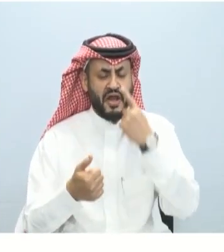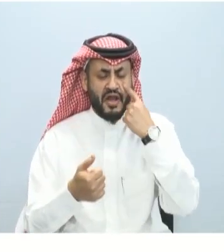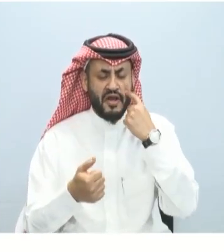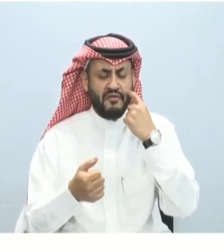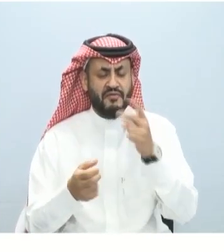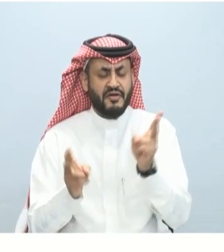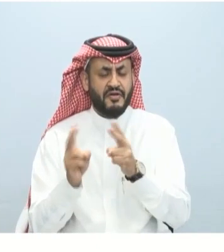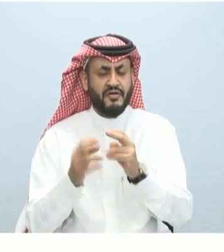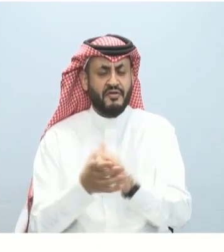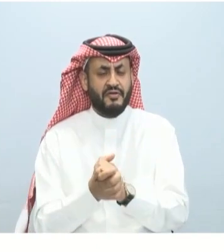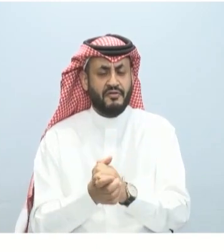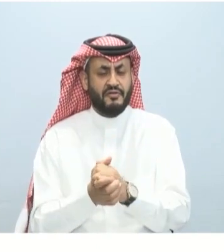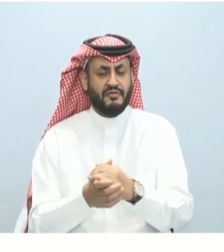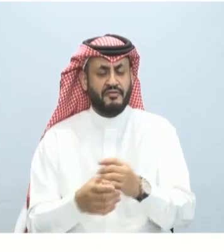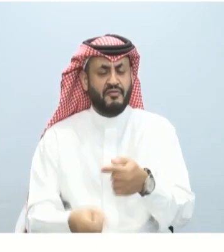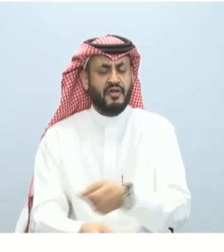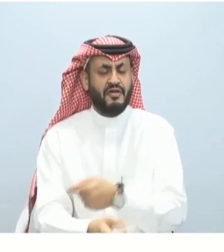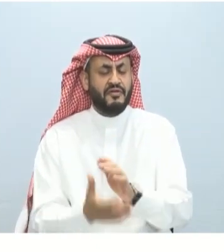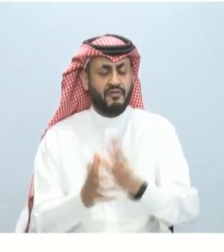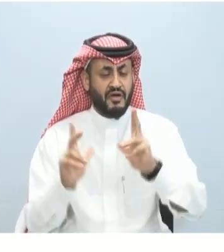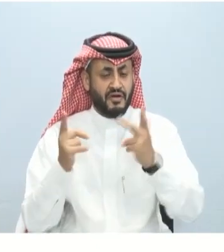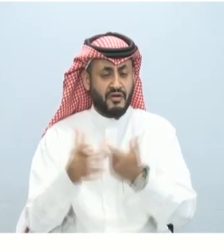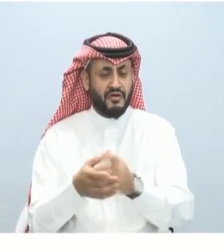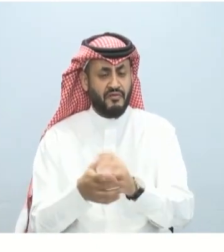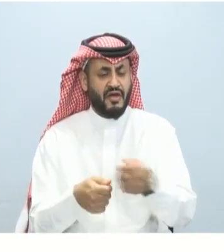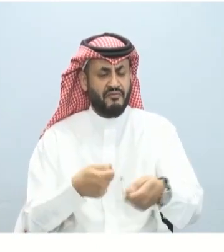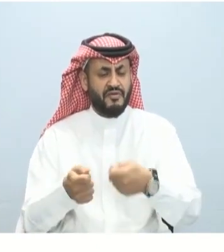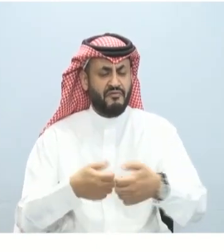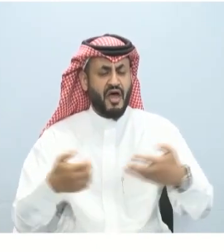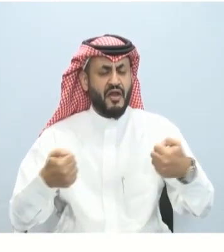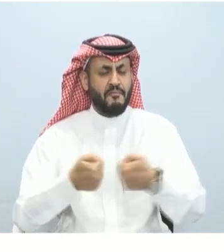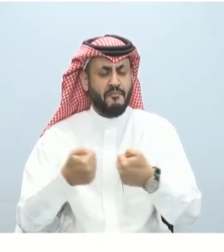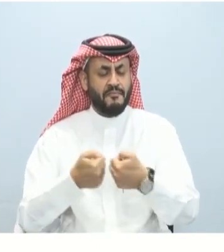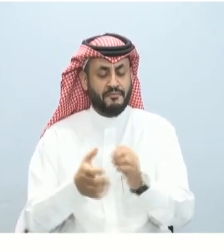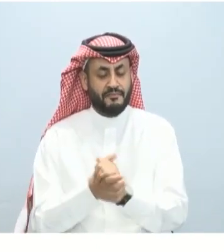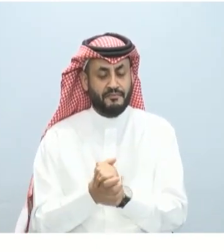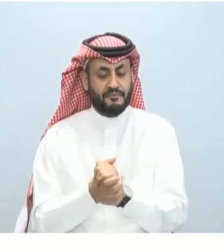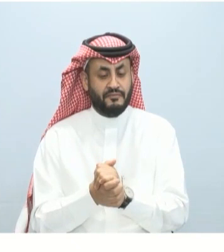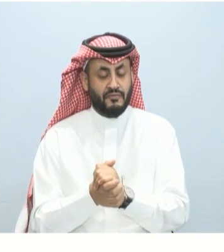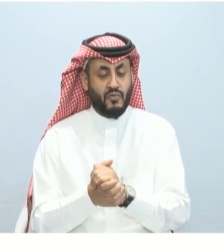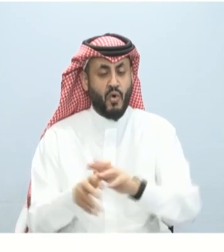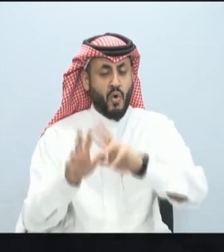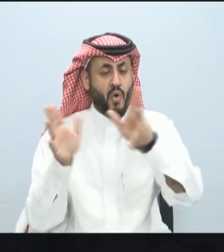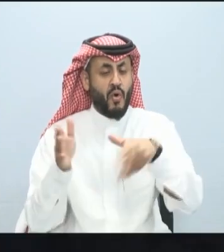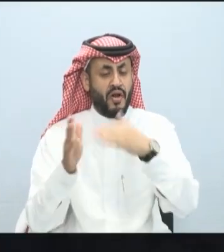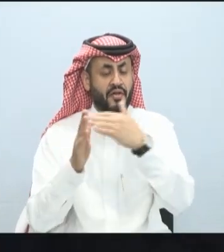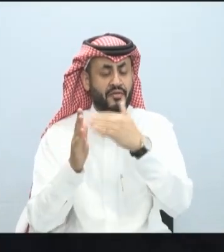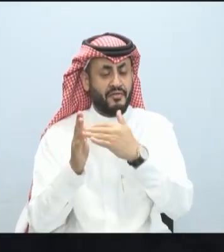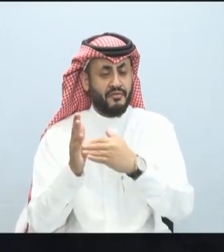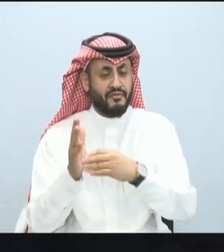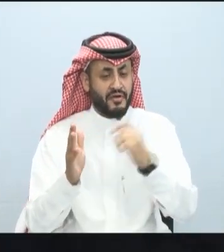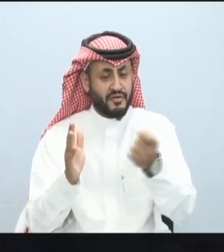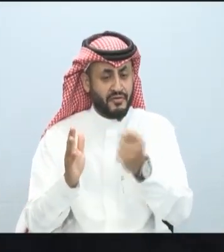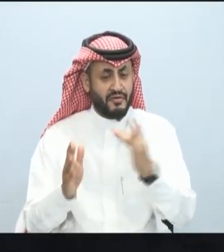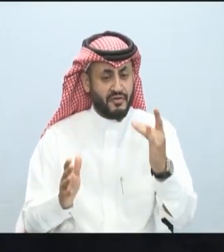to health, social, and financial challenges. So here, all the parts that I wrote in the green color,